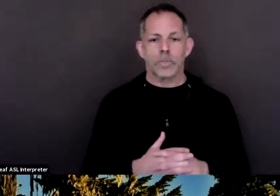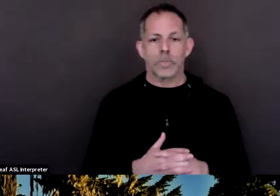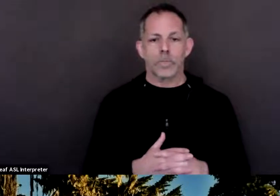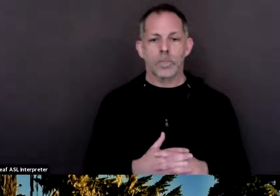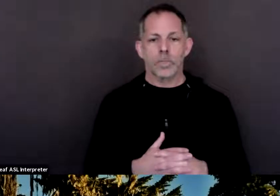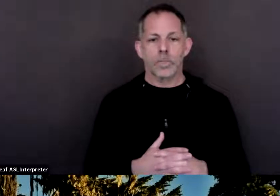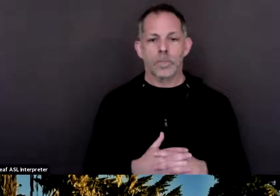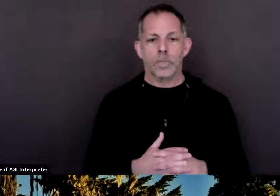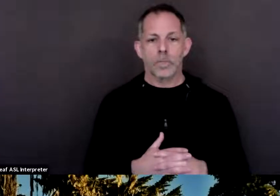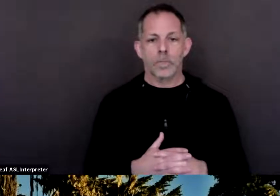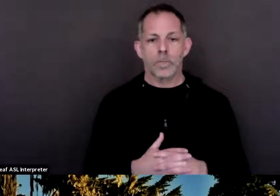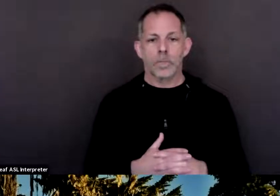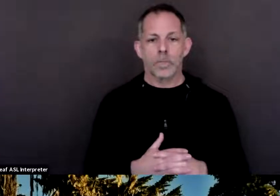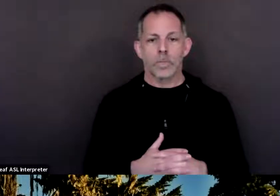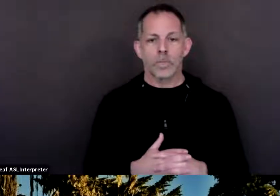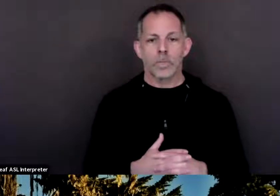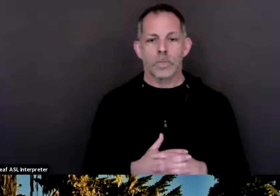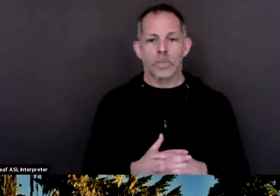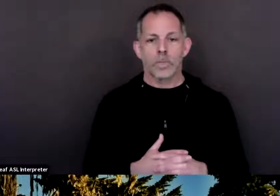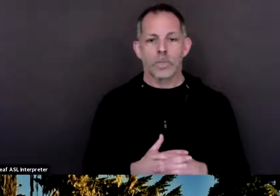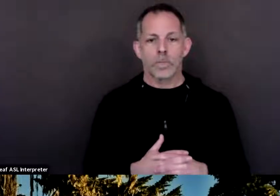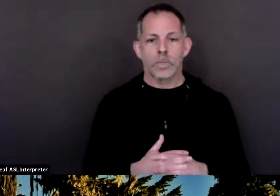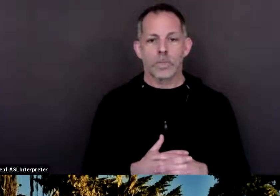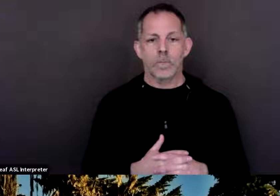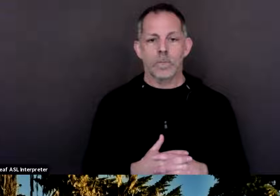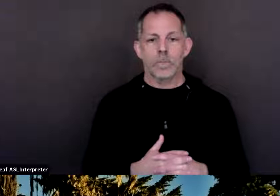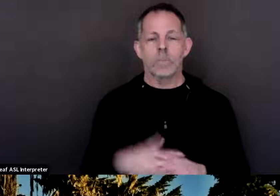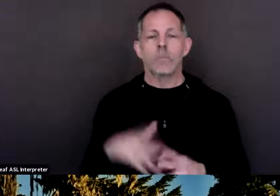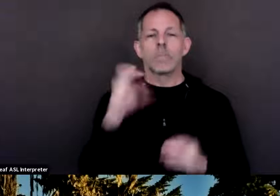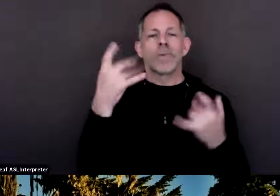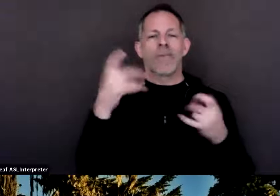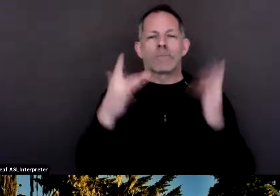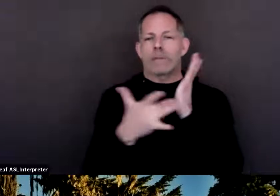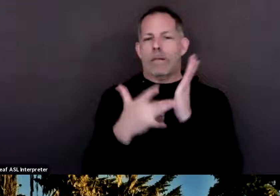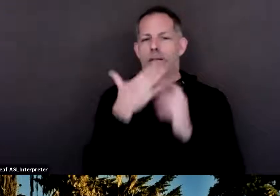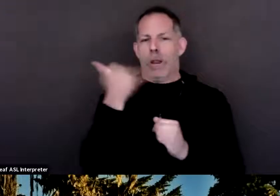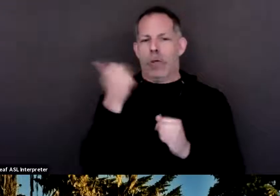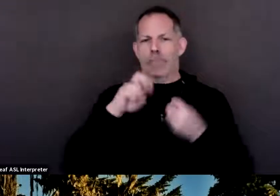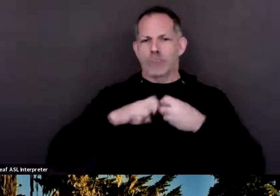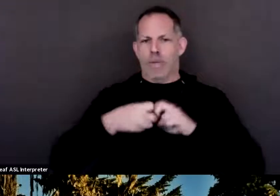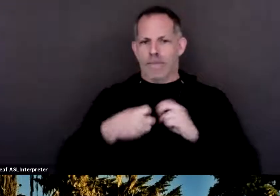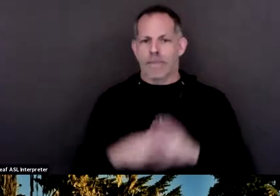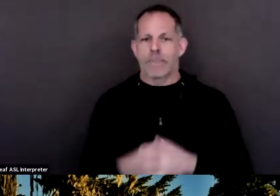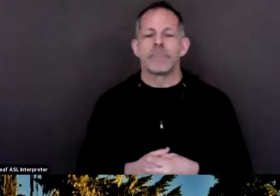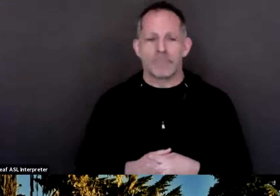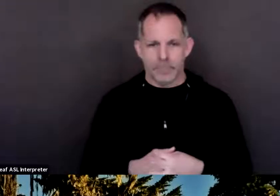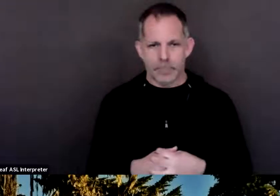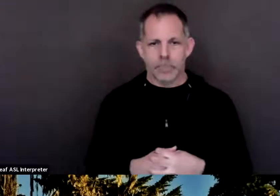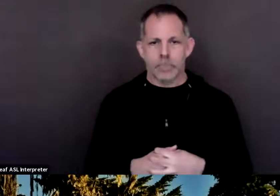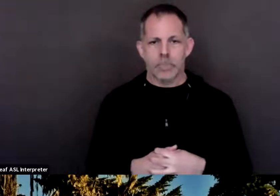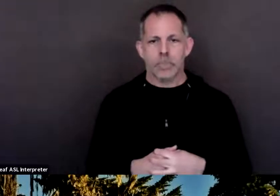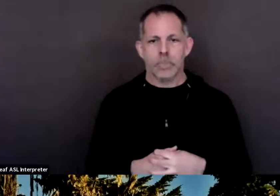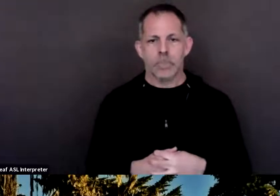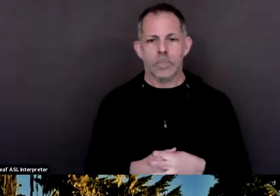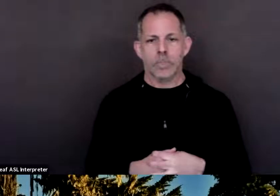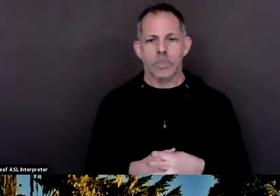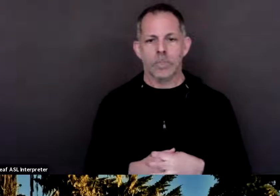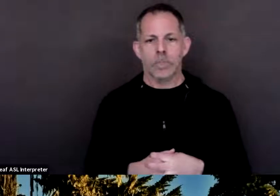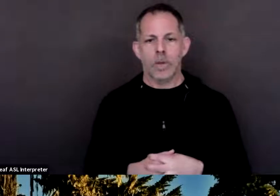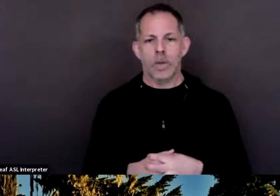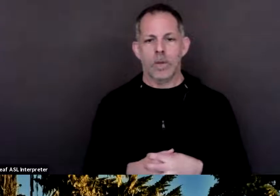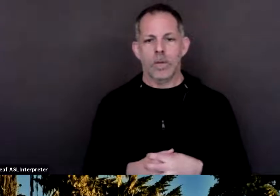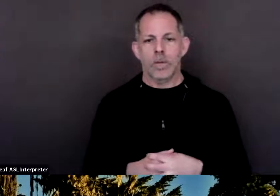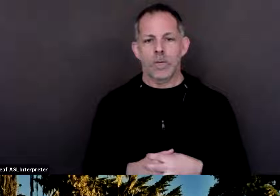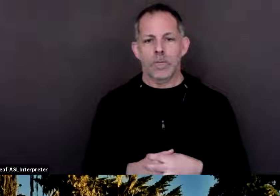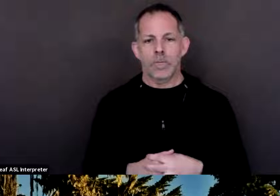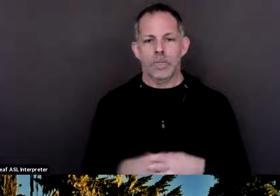and get vaccinated quickly and efficiently. So we're ready for more vaccine. We certainly want folks to come take advantage of the vaccine